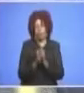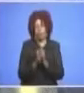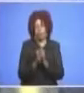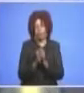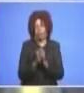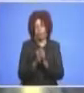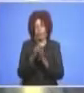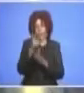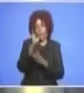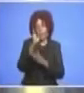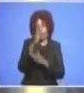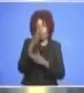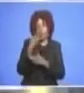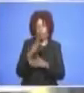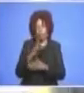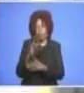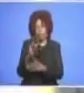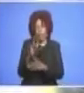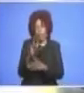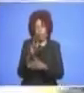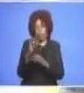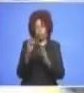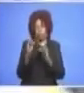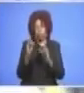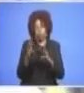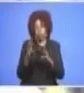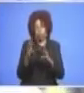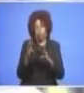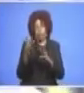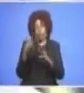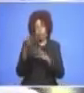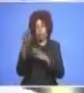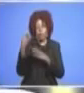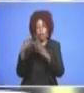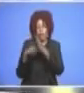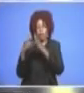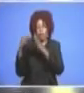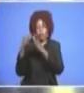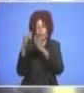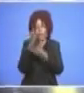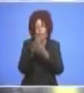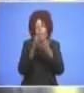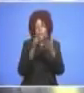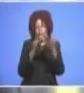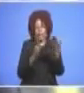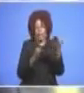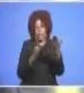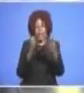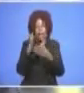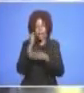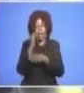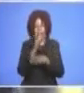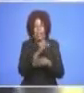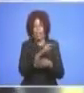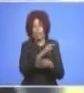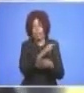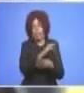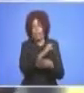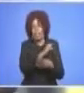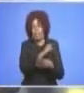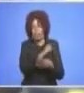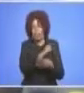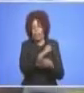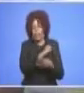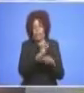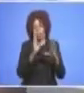Well, her 84th birthday is a major milestone, and for former hotelier and artist Nettica Symonette, the grand way she chose to